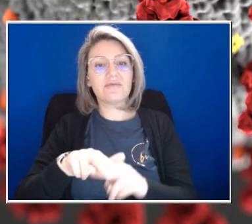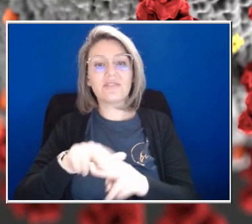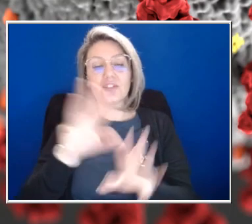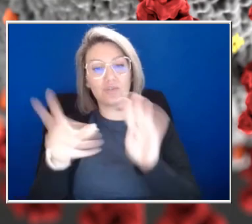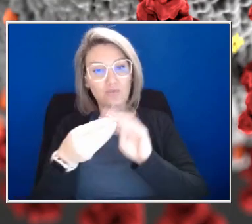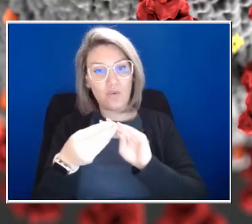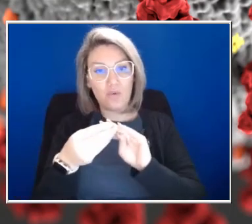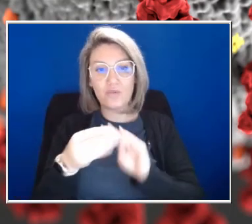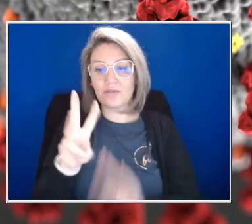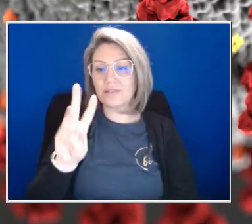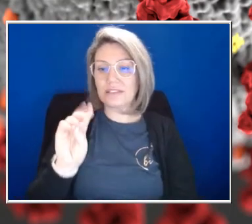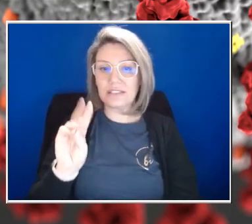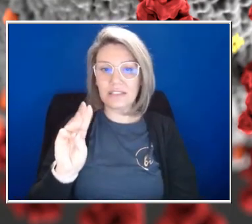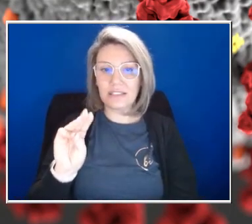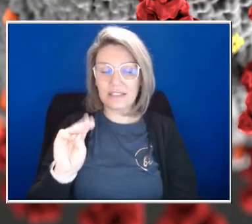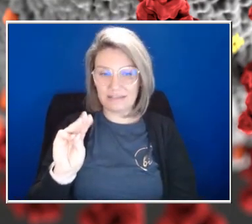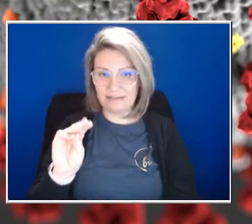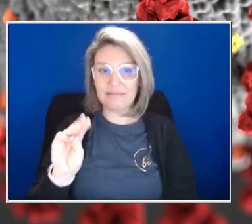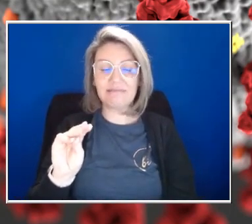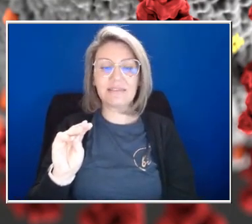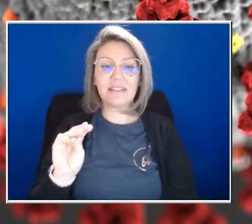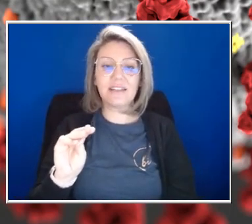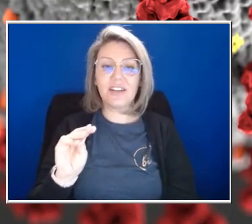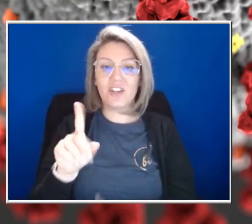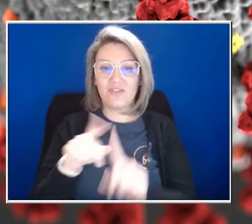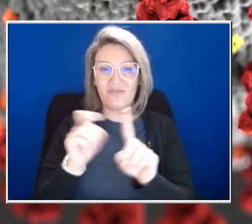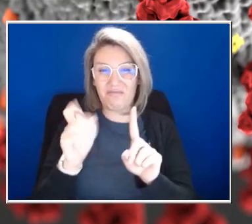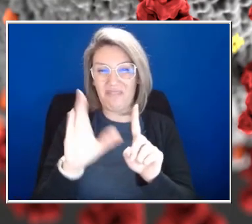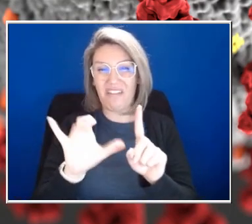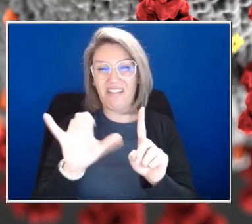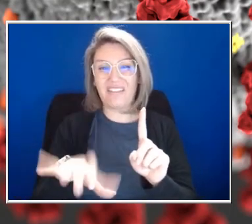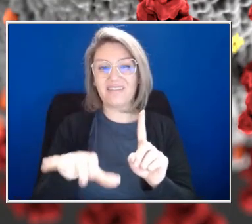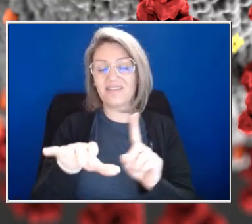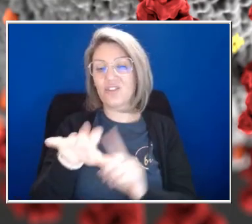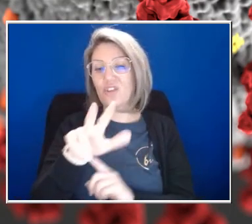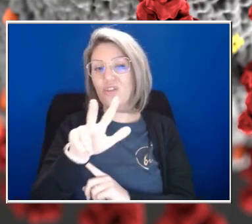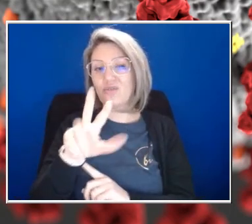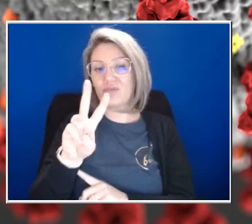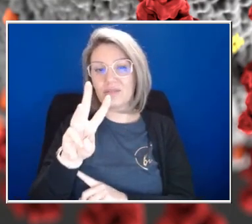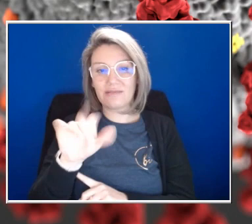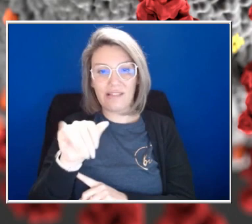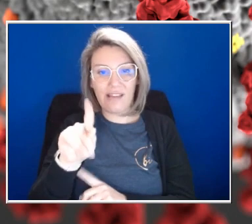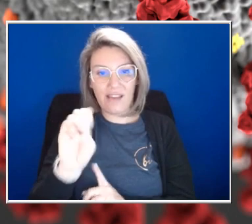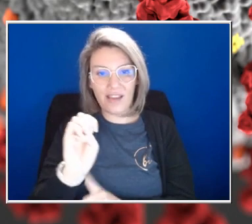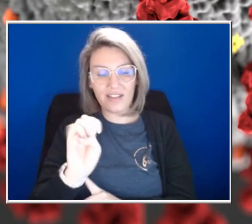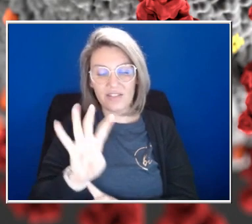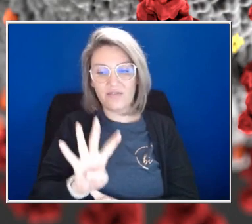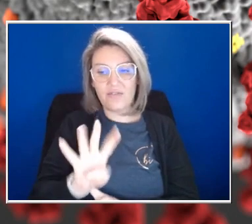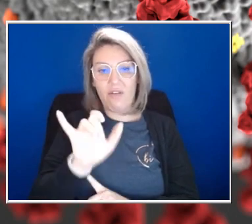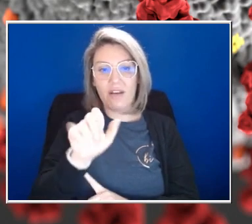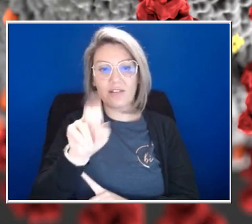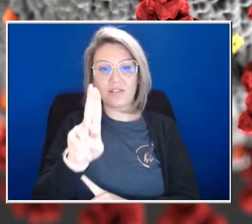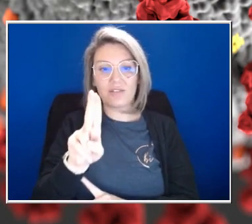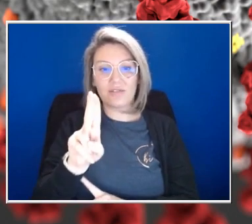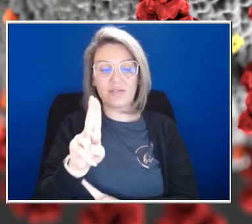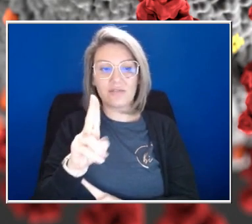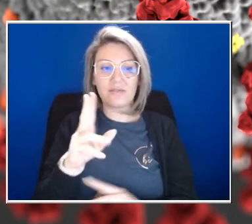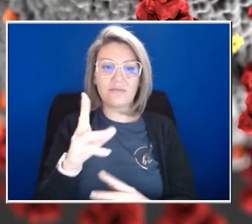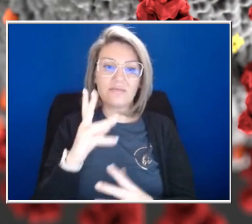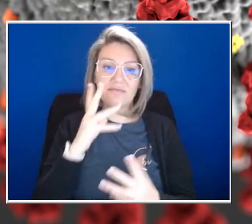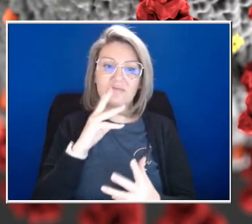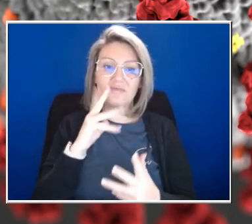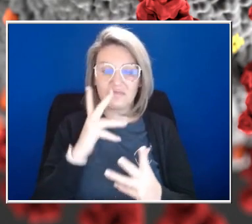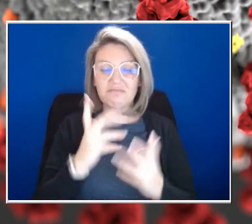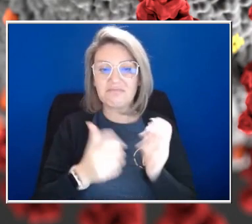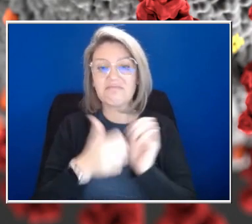of COVID in the hospital. Of those, 36 are active, 4 in the ICU. Unfortunately, the majority,